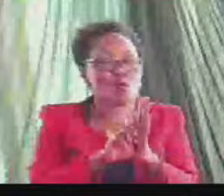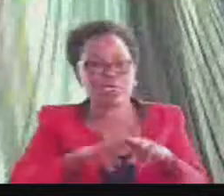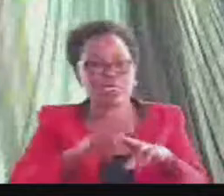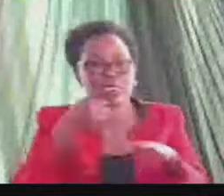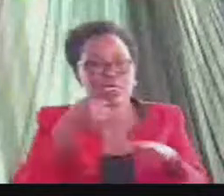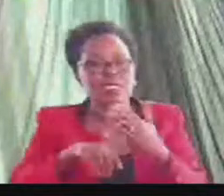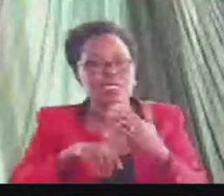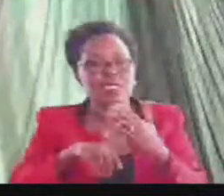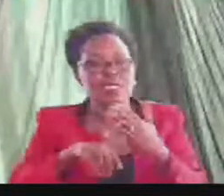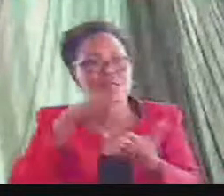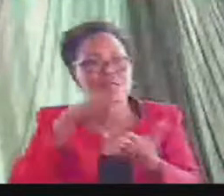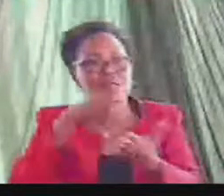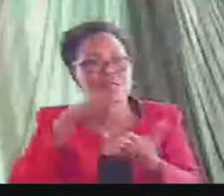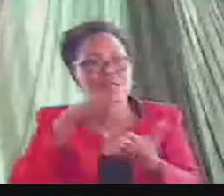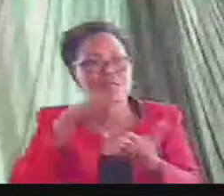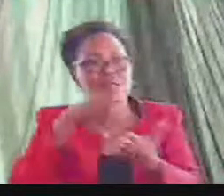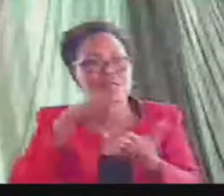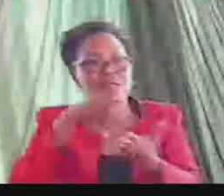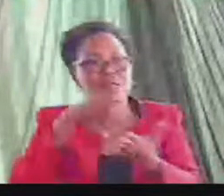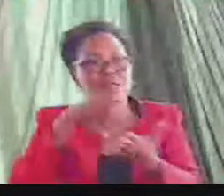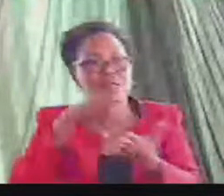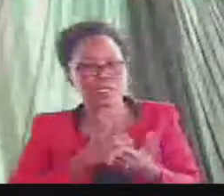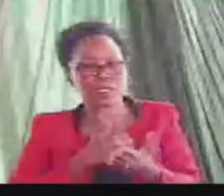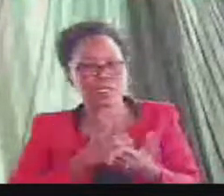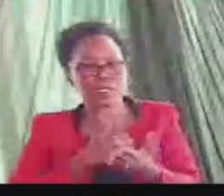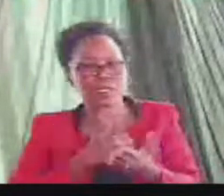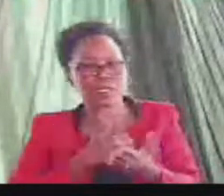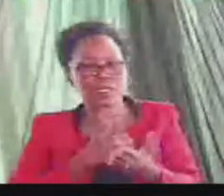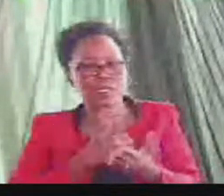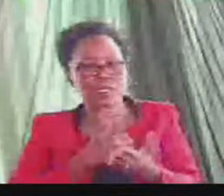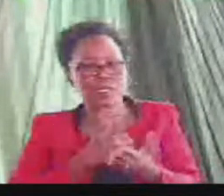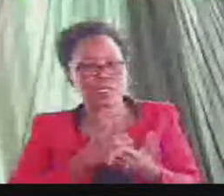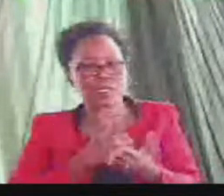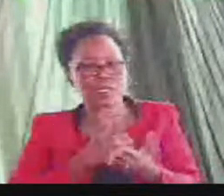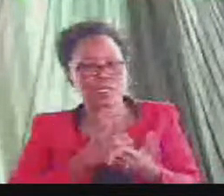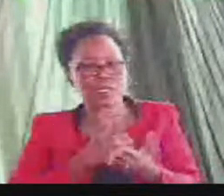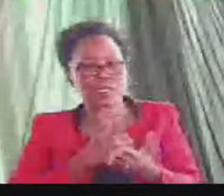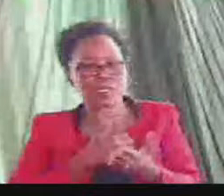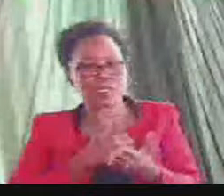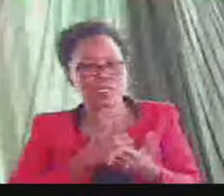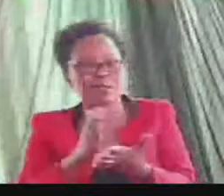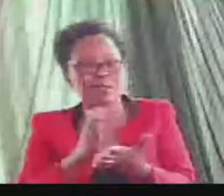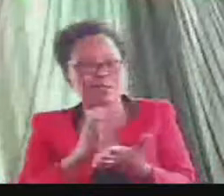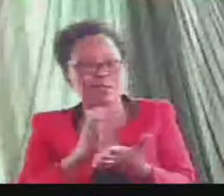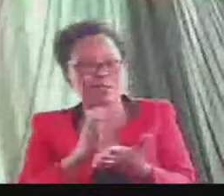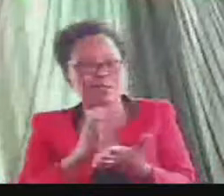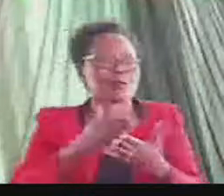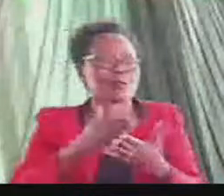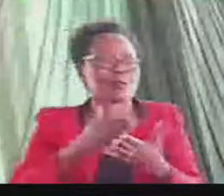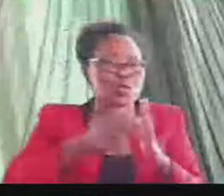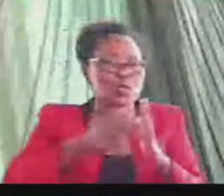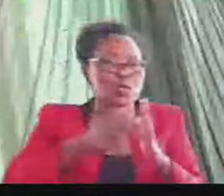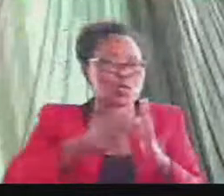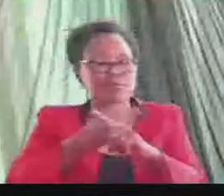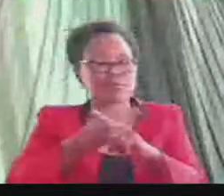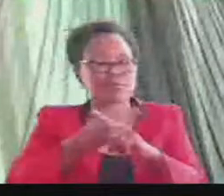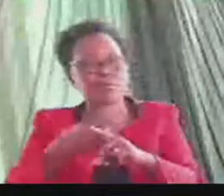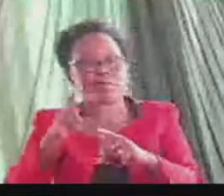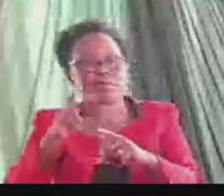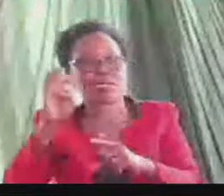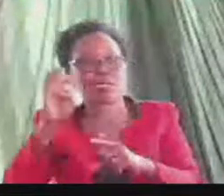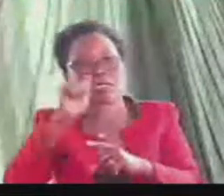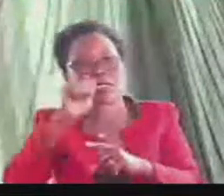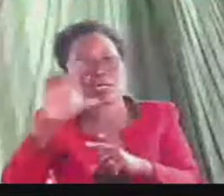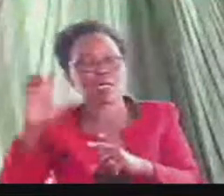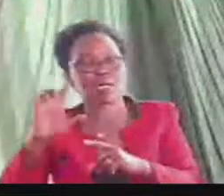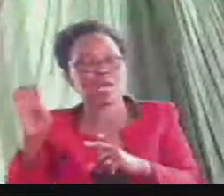people are talking, investing in shares, investing in real estate, and you are there. All what you can say is